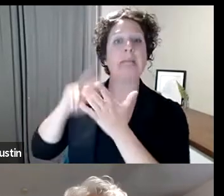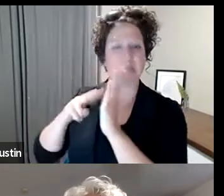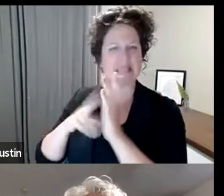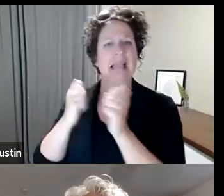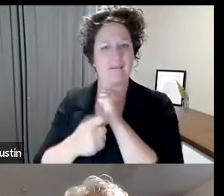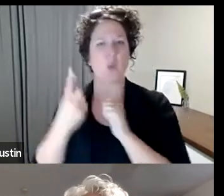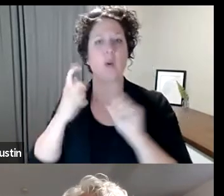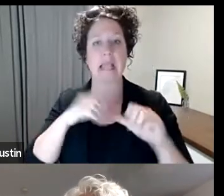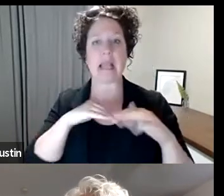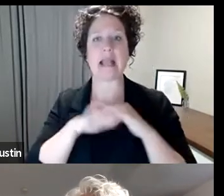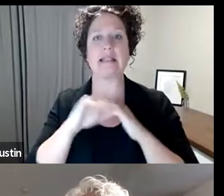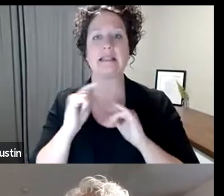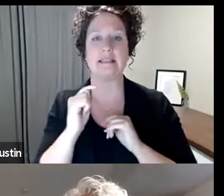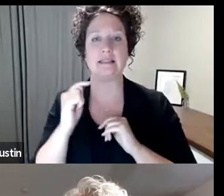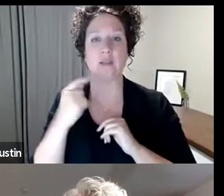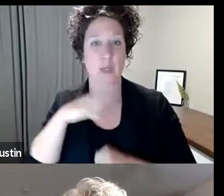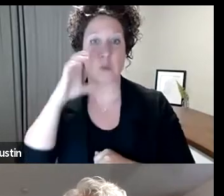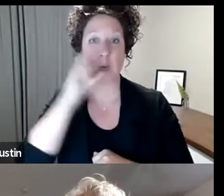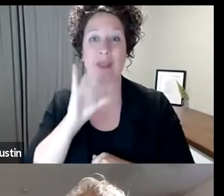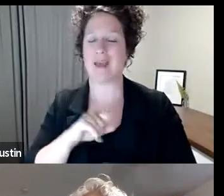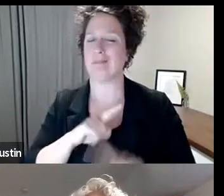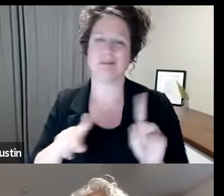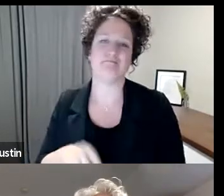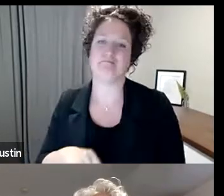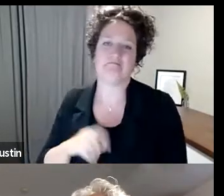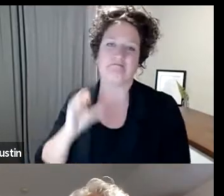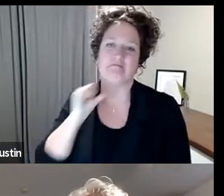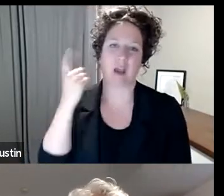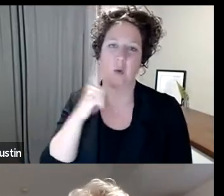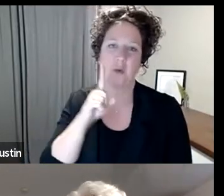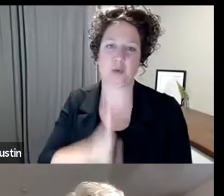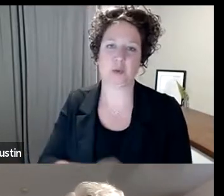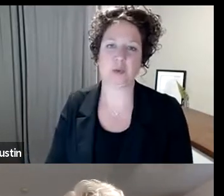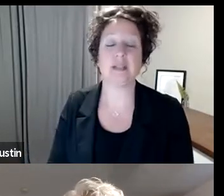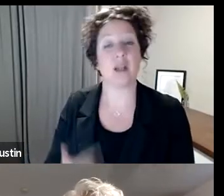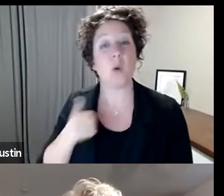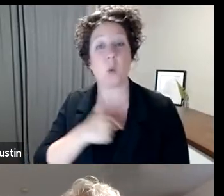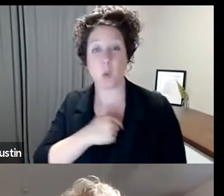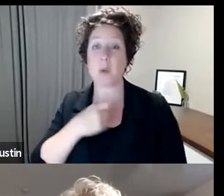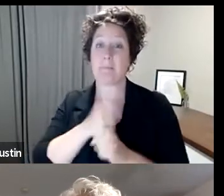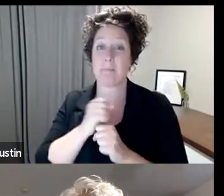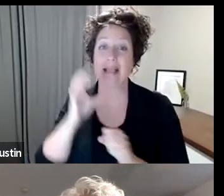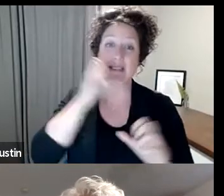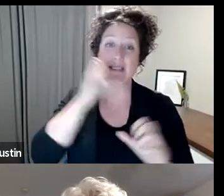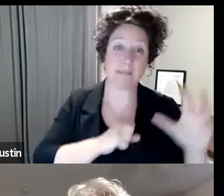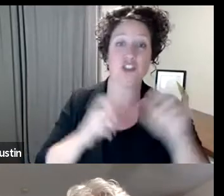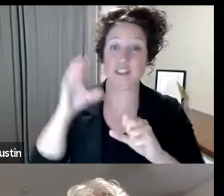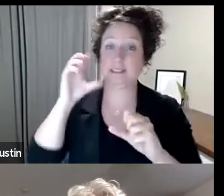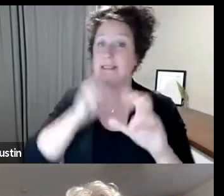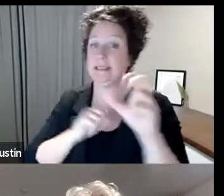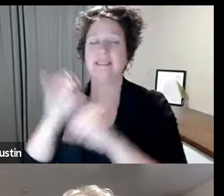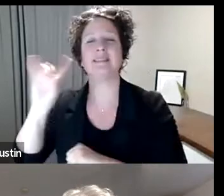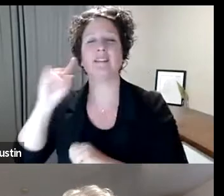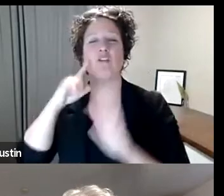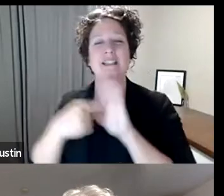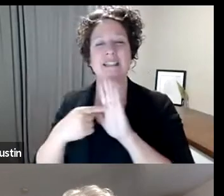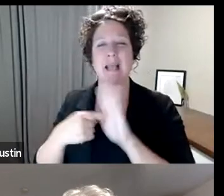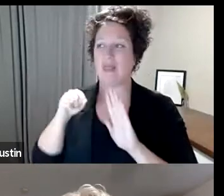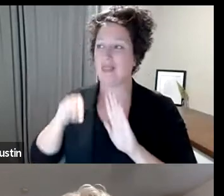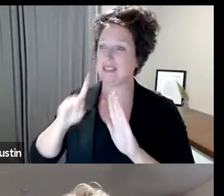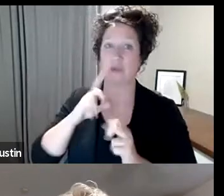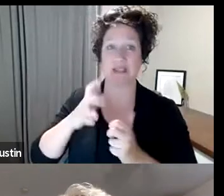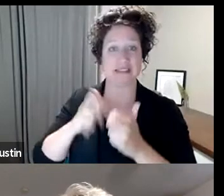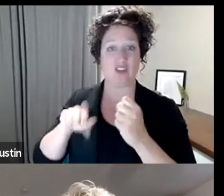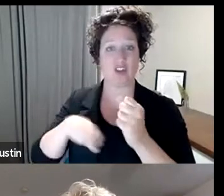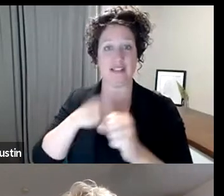everyone can access it. And that's of course not always the case, right? We make assumptions and we've made assumptions, for example, in this really difficult year